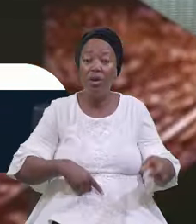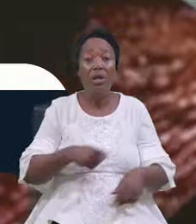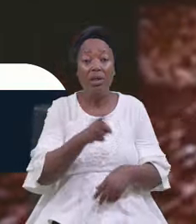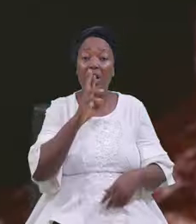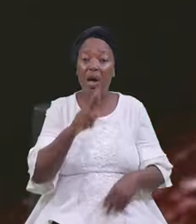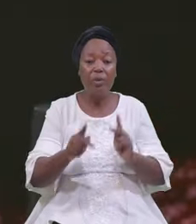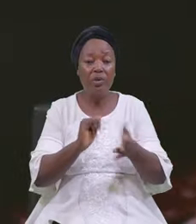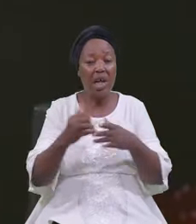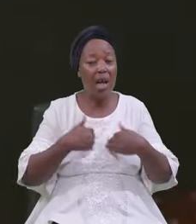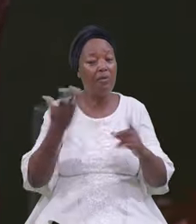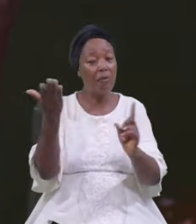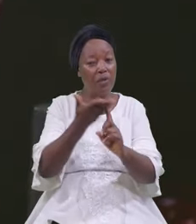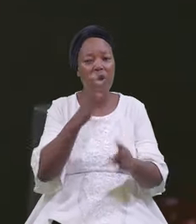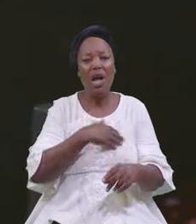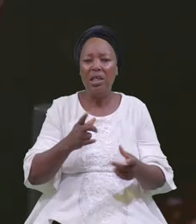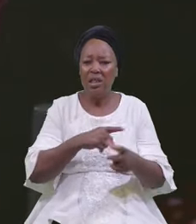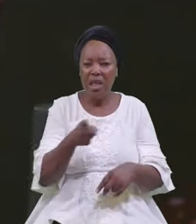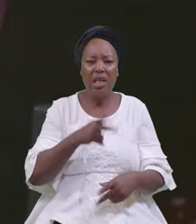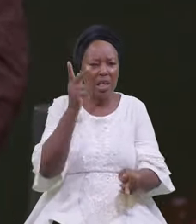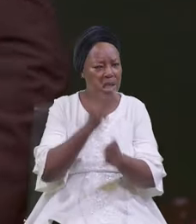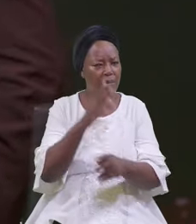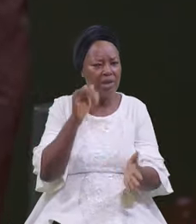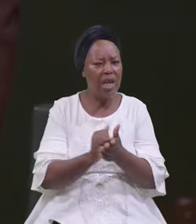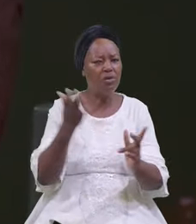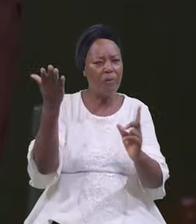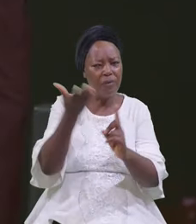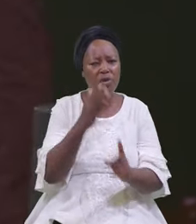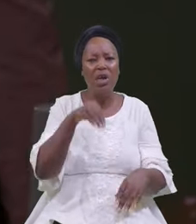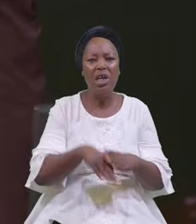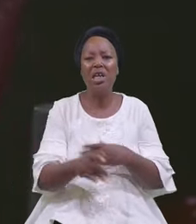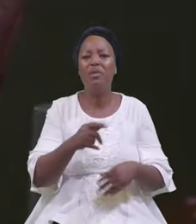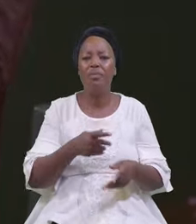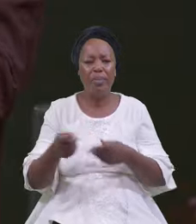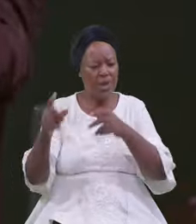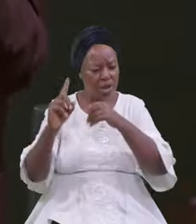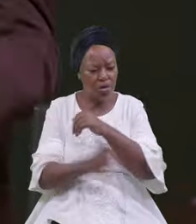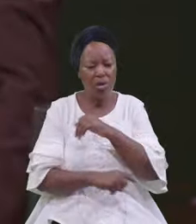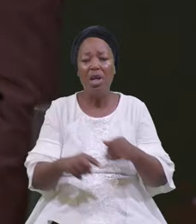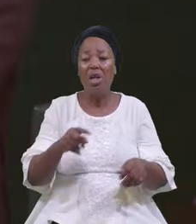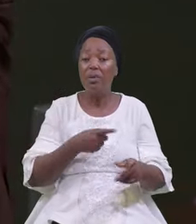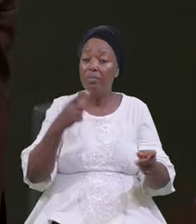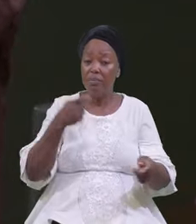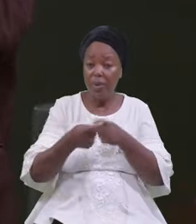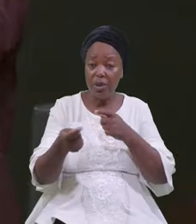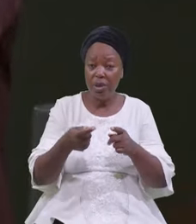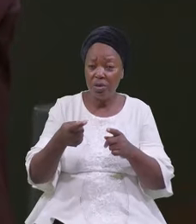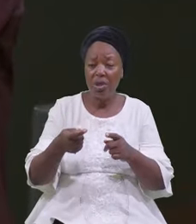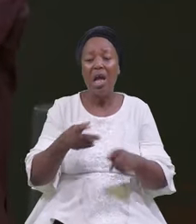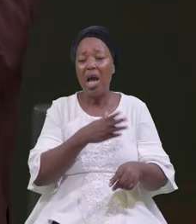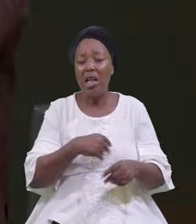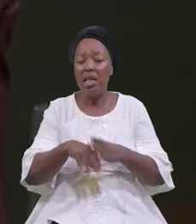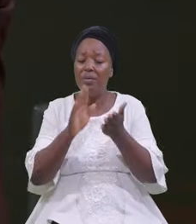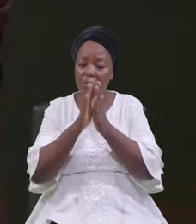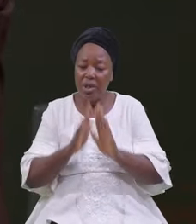have conviction and they keep that conviction in persecution, in peace, and anytime,